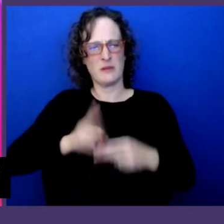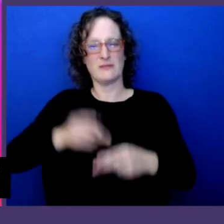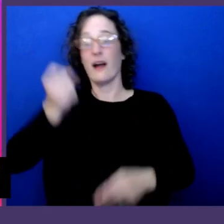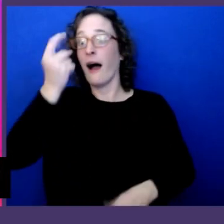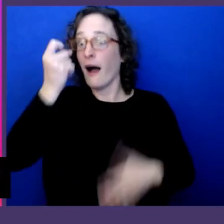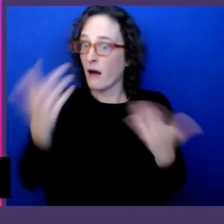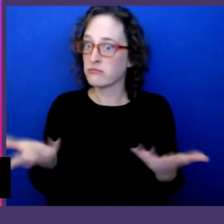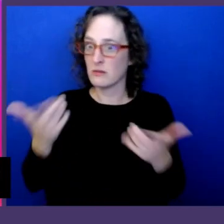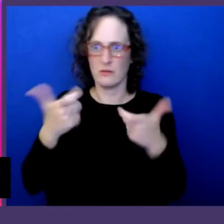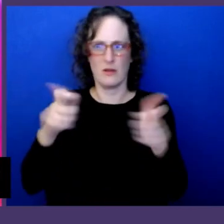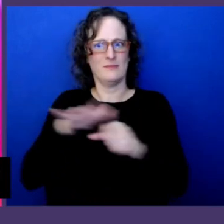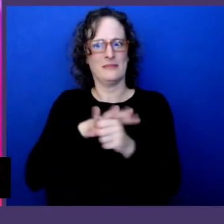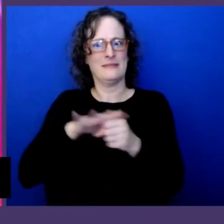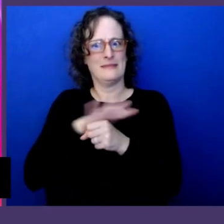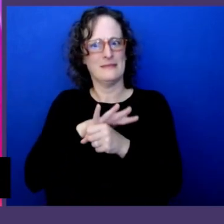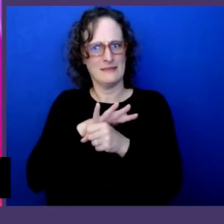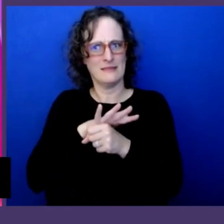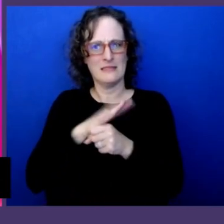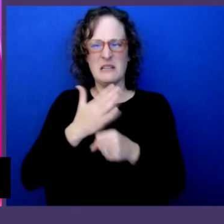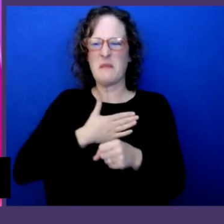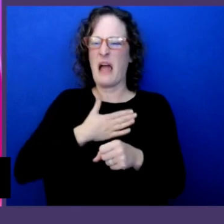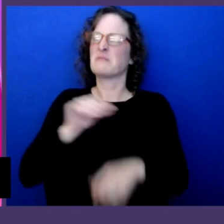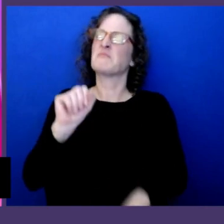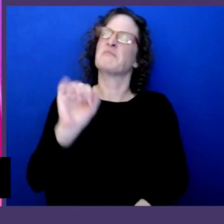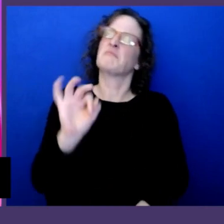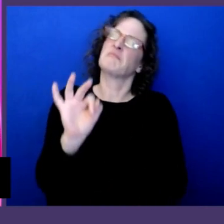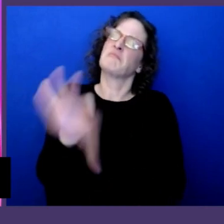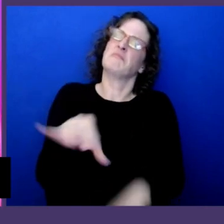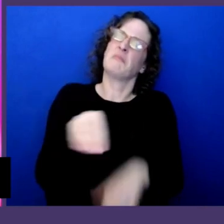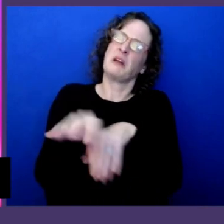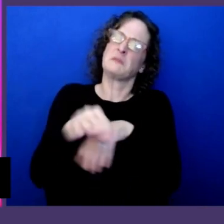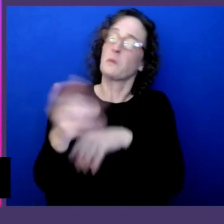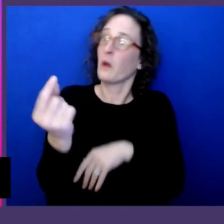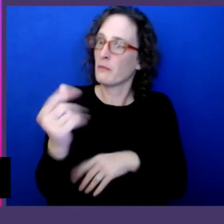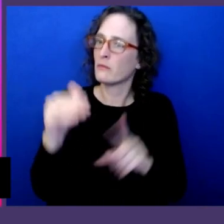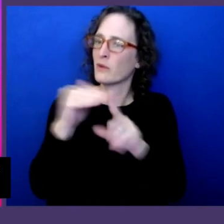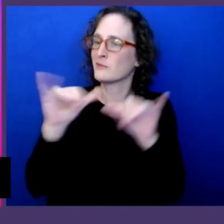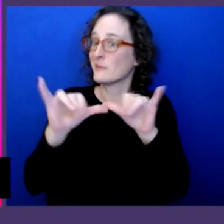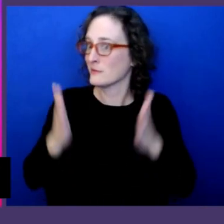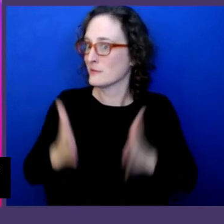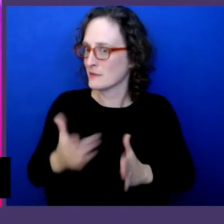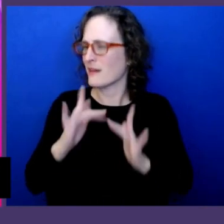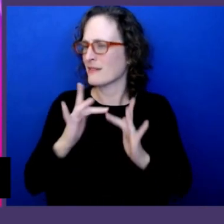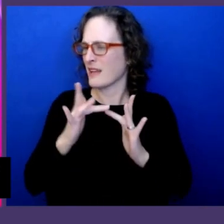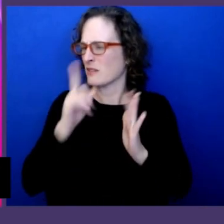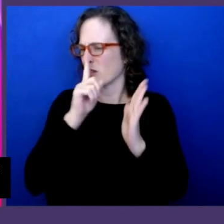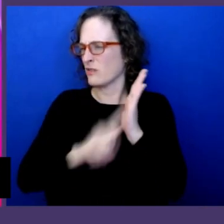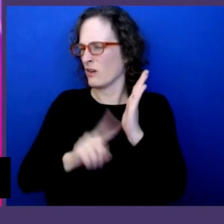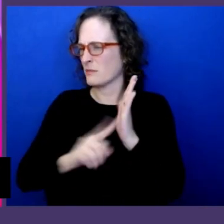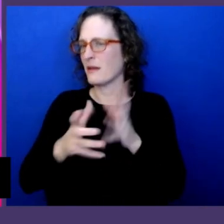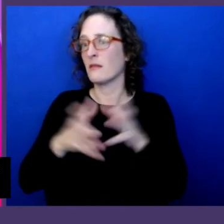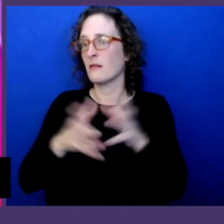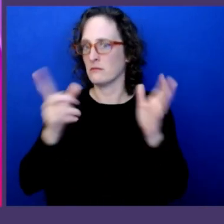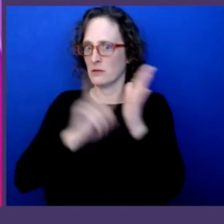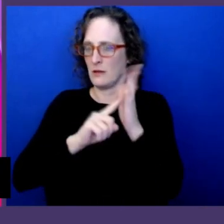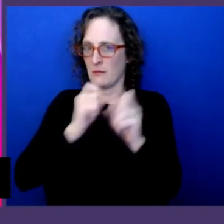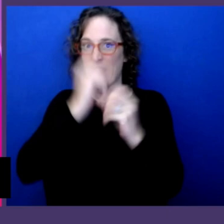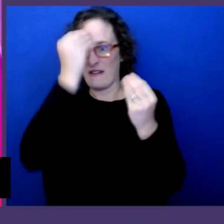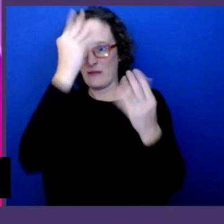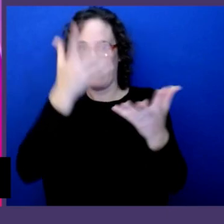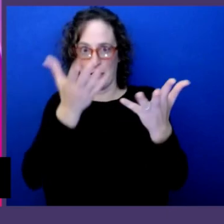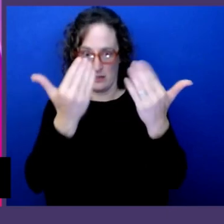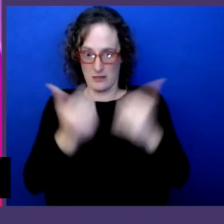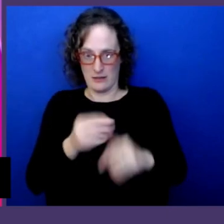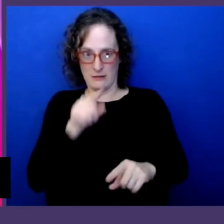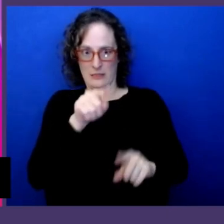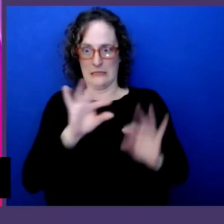you to look for prompt engineering techniques online. There's a lot to cover there. Experiment with few-shot examples. What this refers to